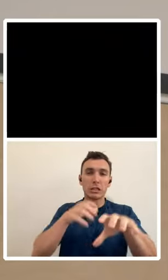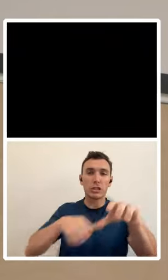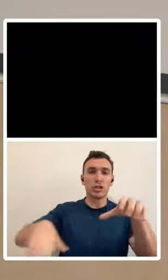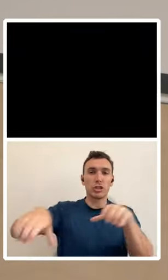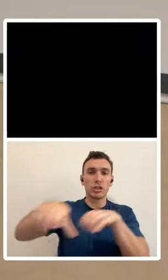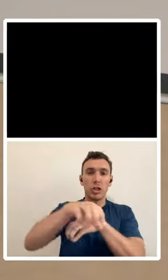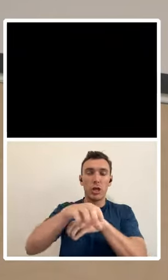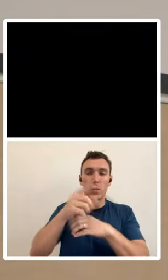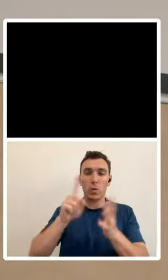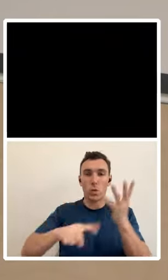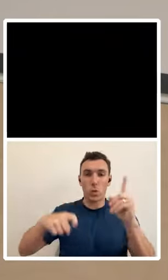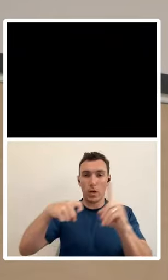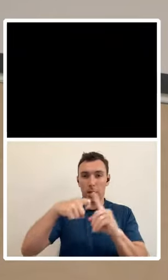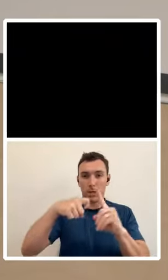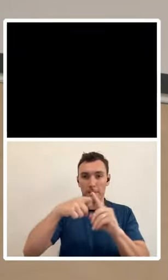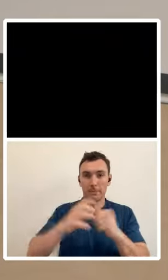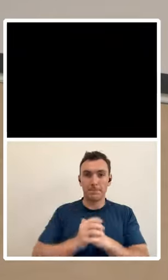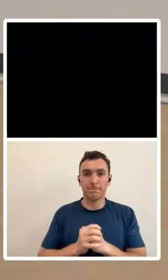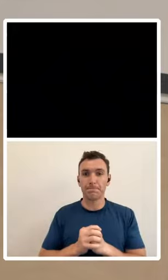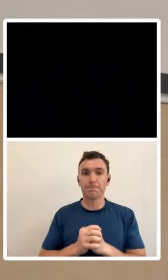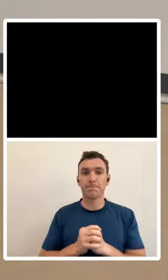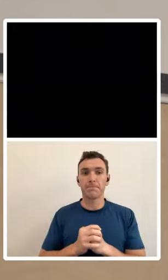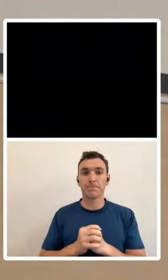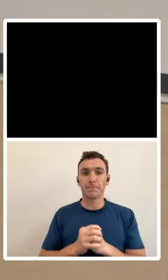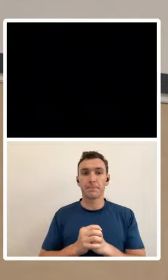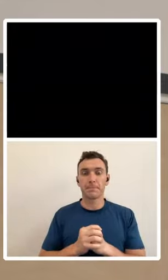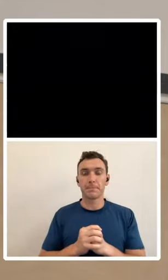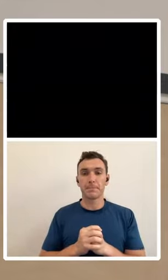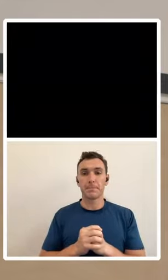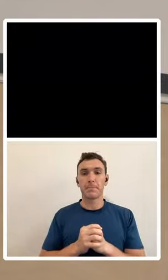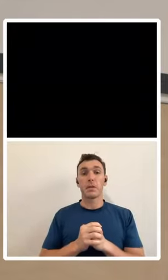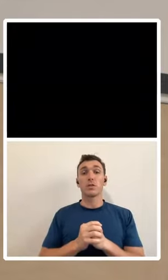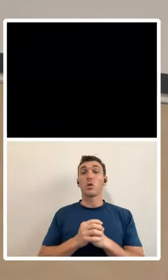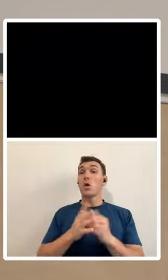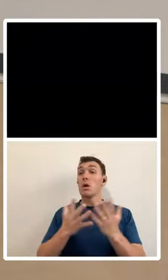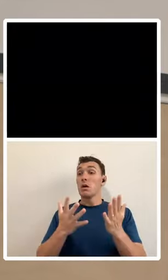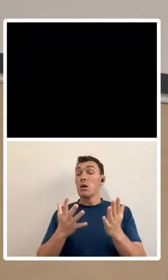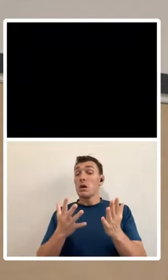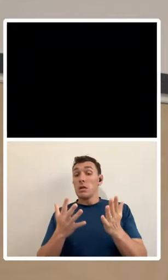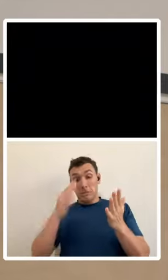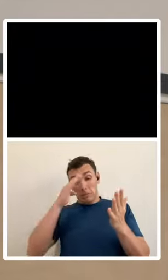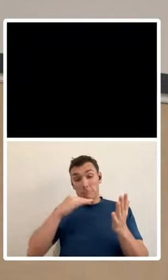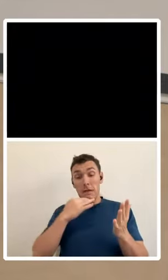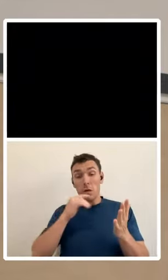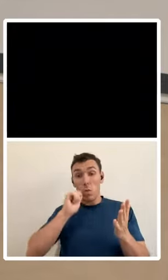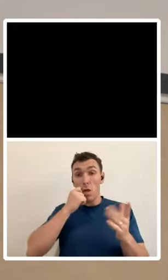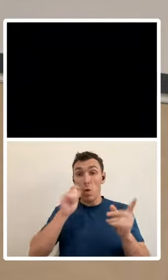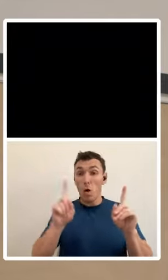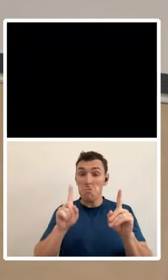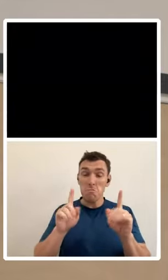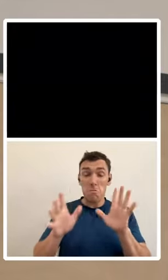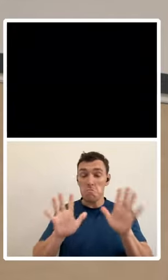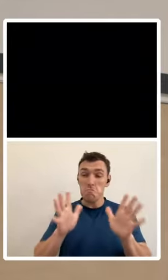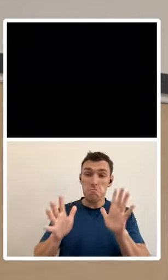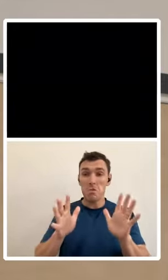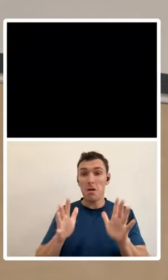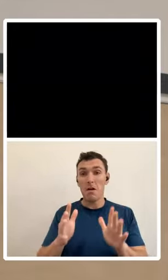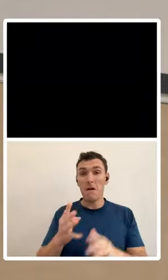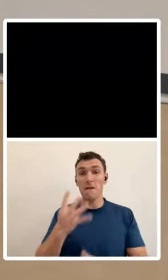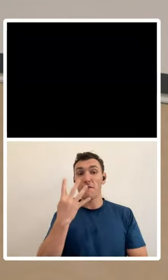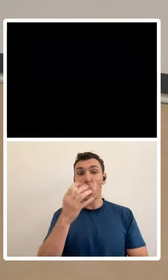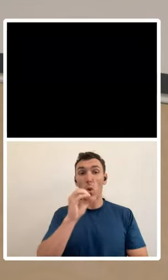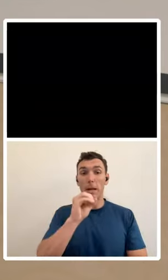will be, there'll be a conversation between Rebecca and Gary for about 40 minutes, posing some of the themes of the